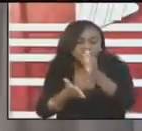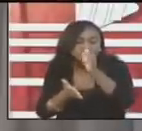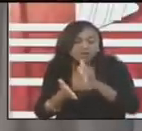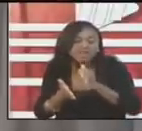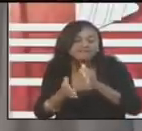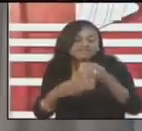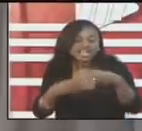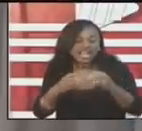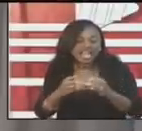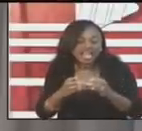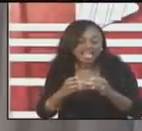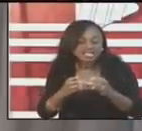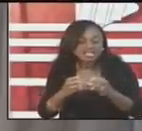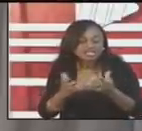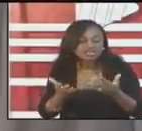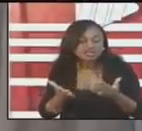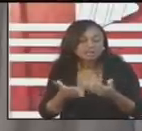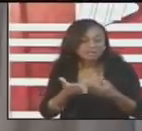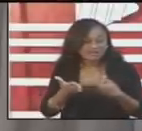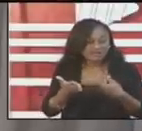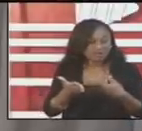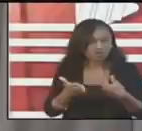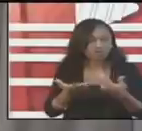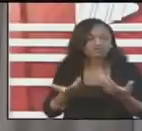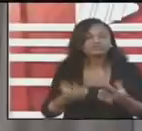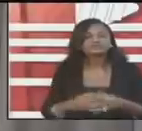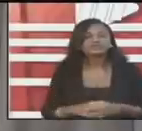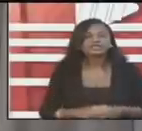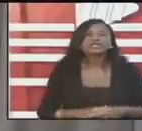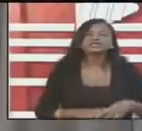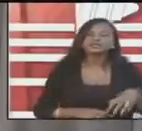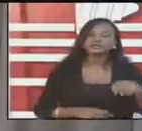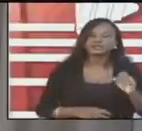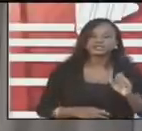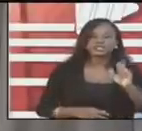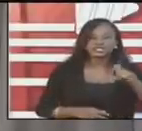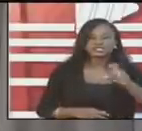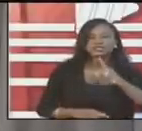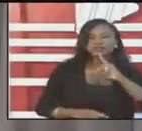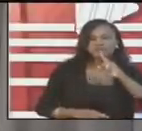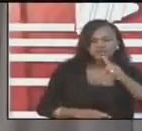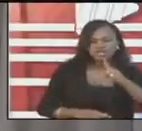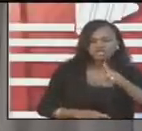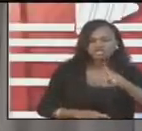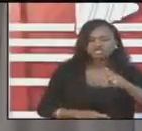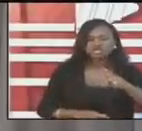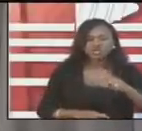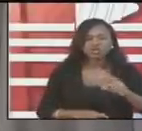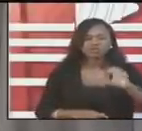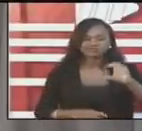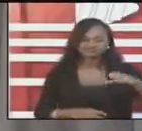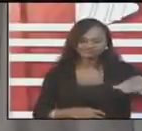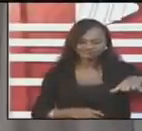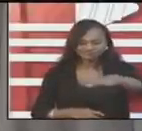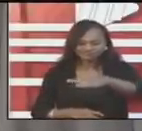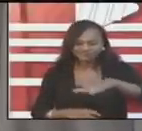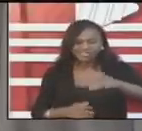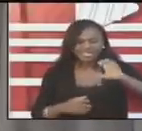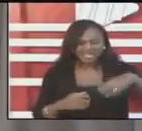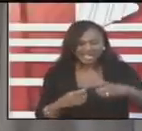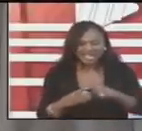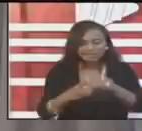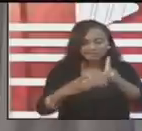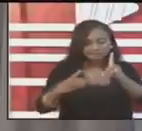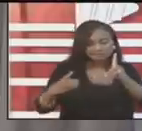type work. So relating to exams, of course, you have to make sure that your space can accommodate persons maintaining the social